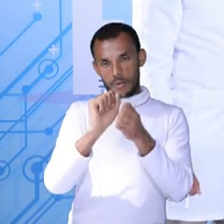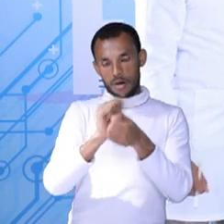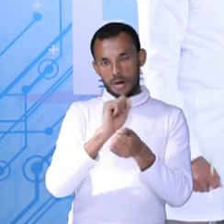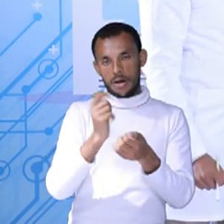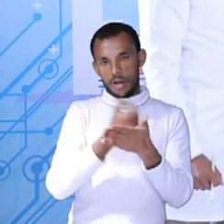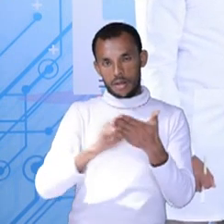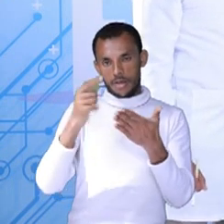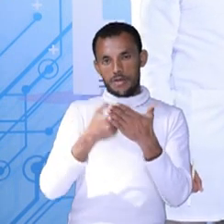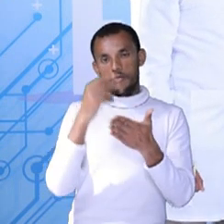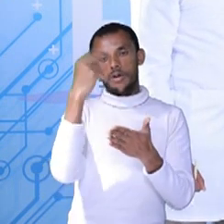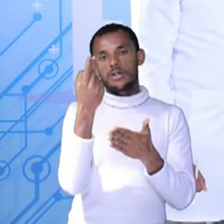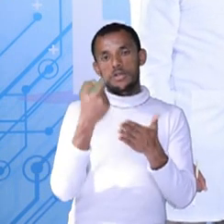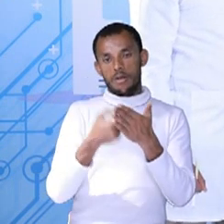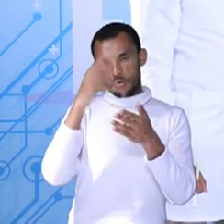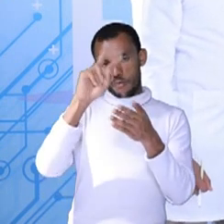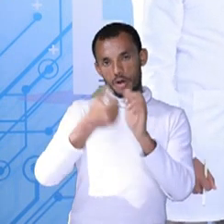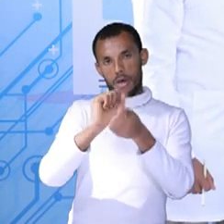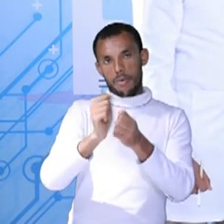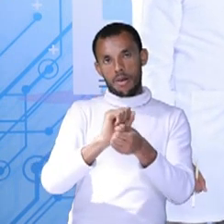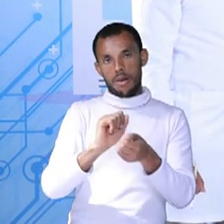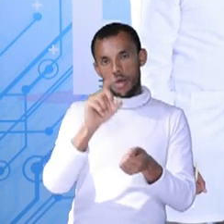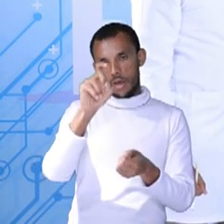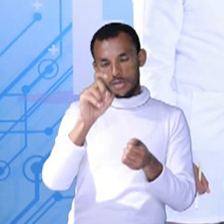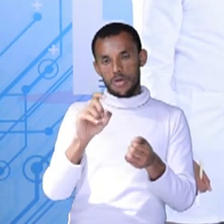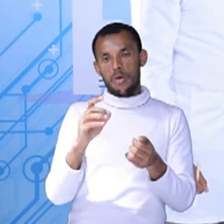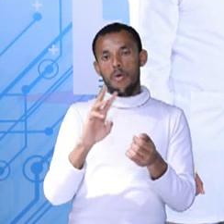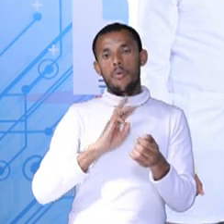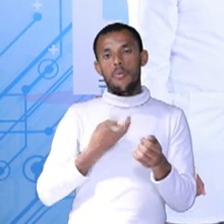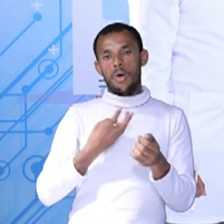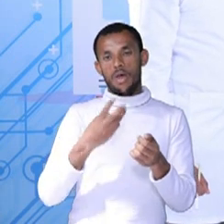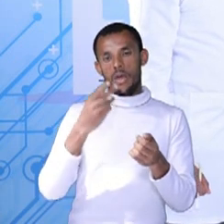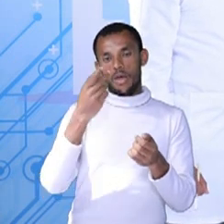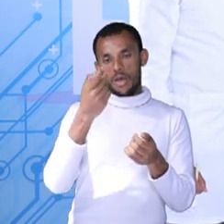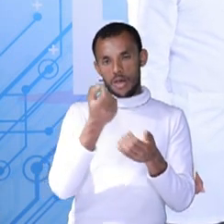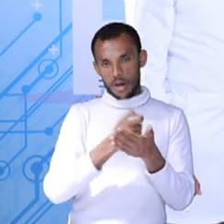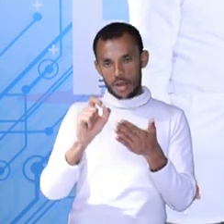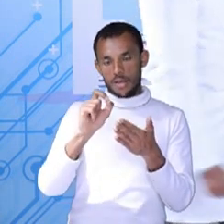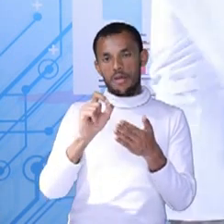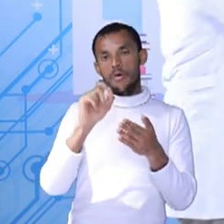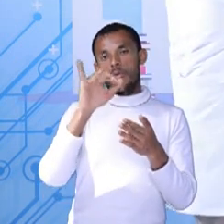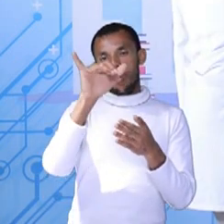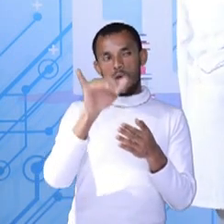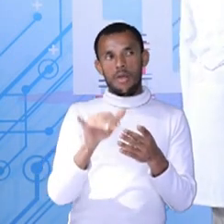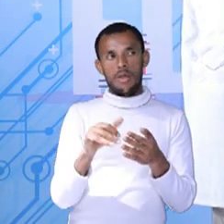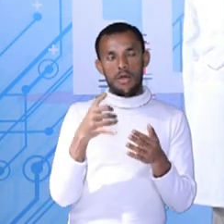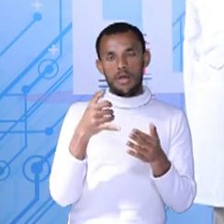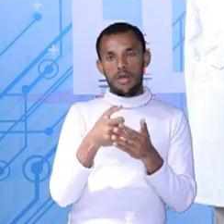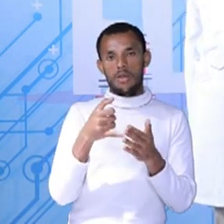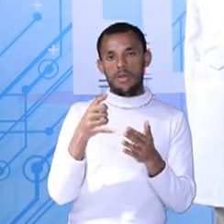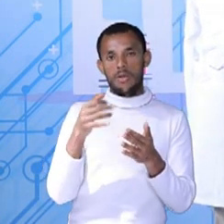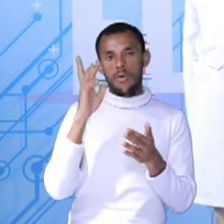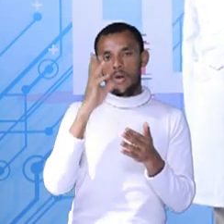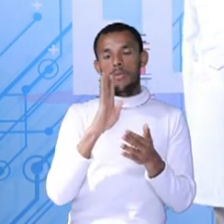of writing this function in terms of variable x, you need to write in terms of y. So this will be